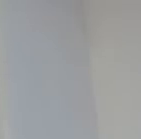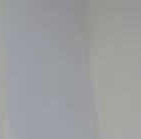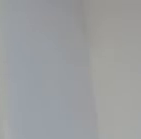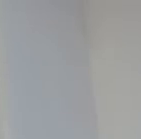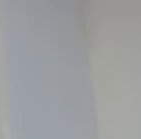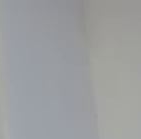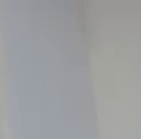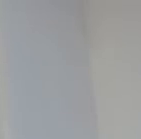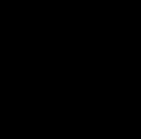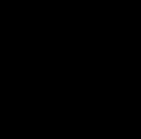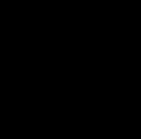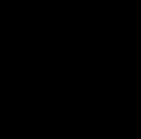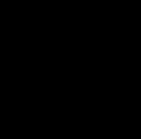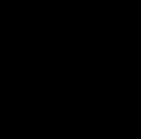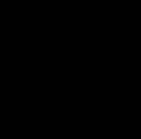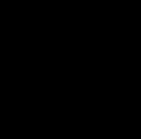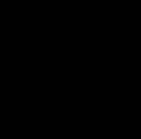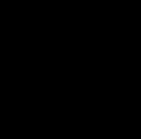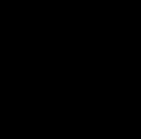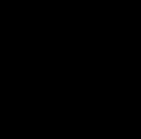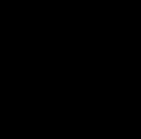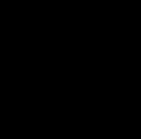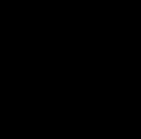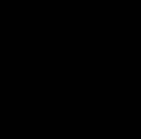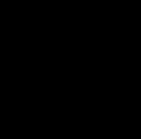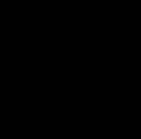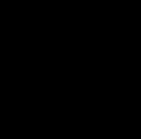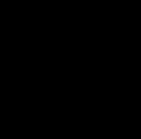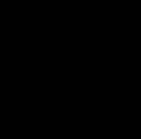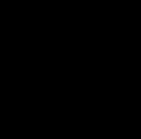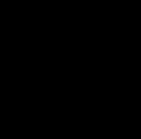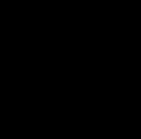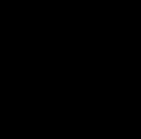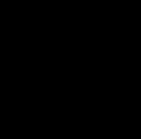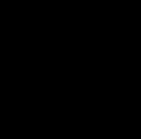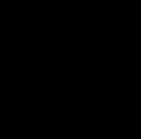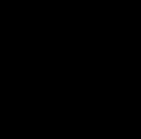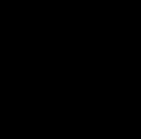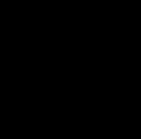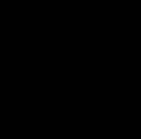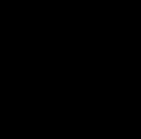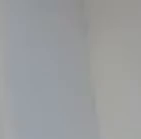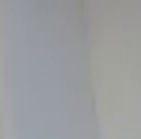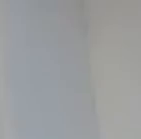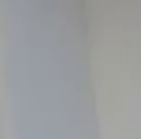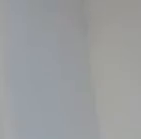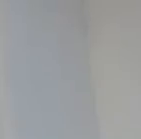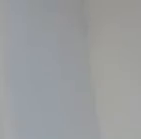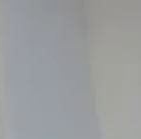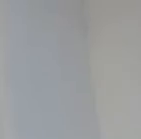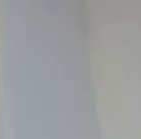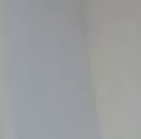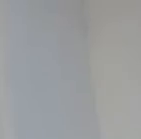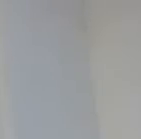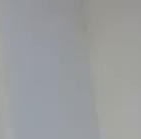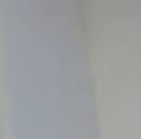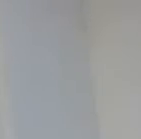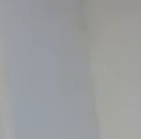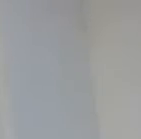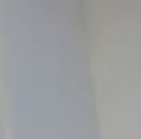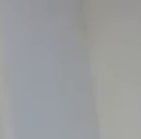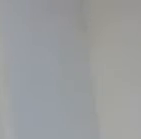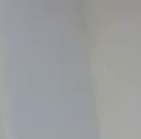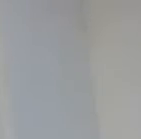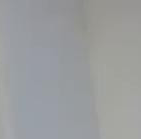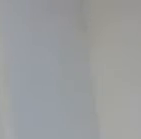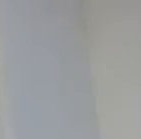start working, when you have your own classroom, when you have your own set of students already, you'll come up with these